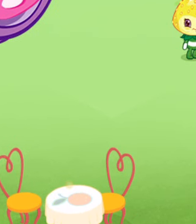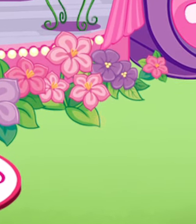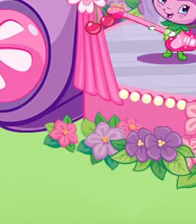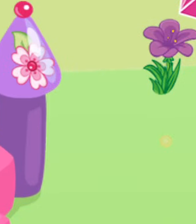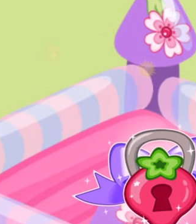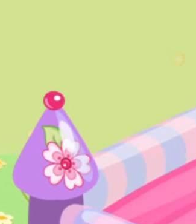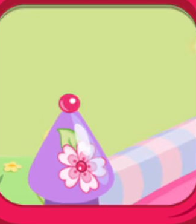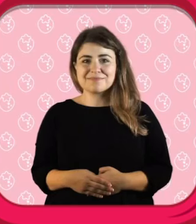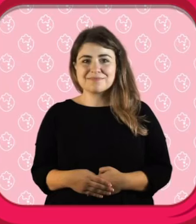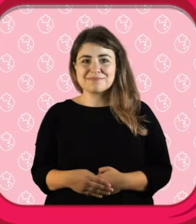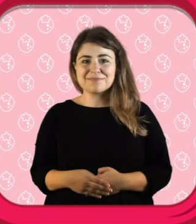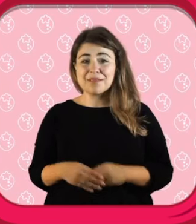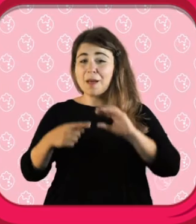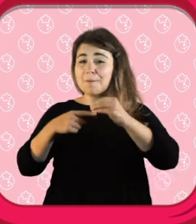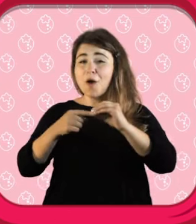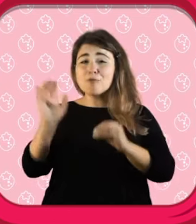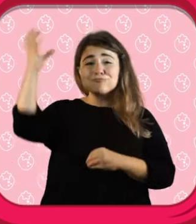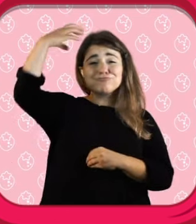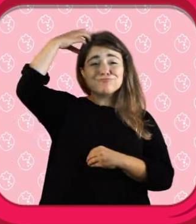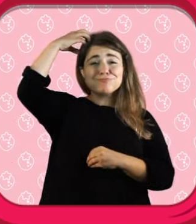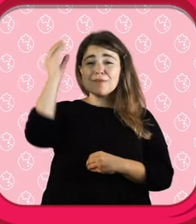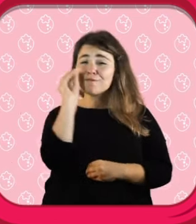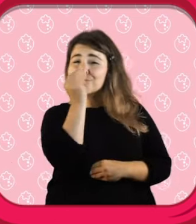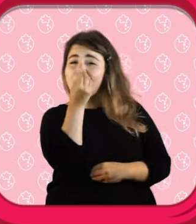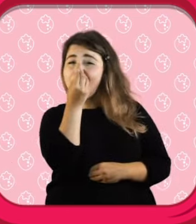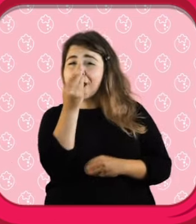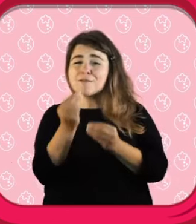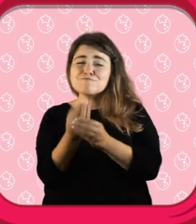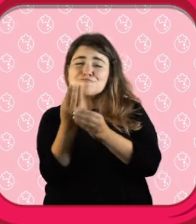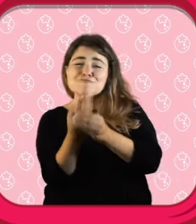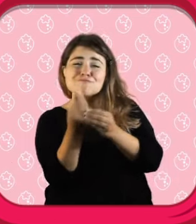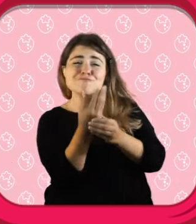planned. Strawberry Shortcake's Flower Patch.